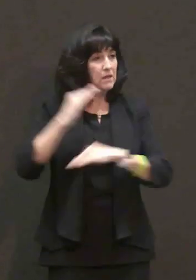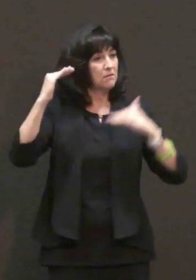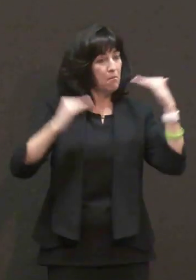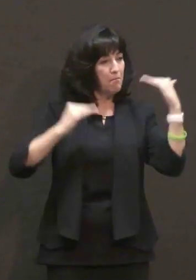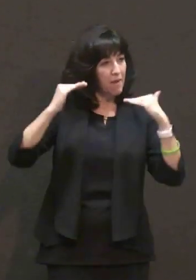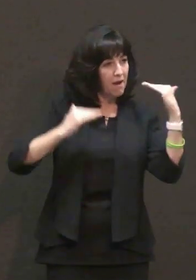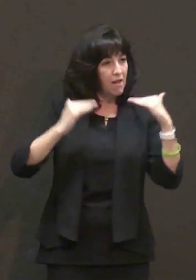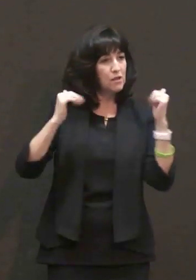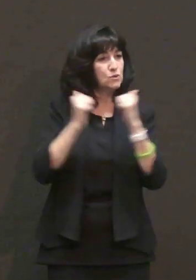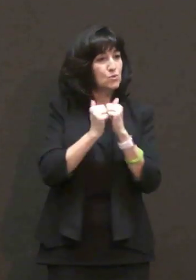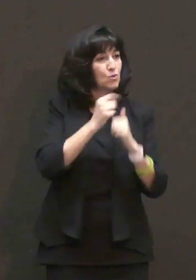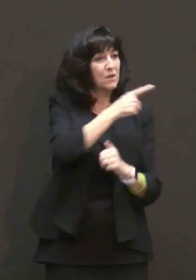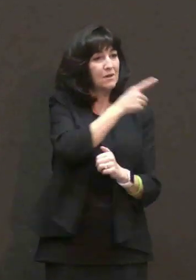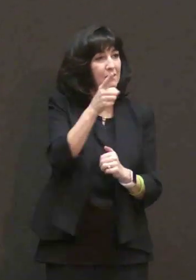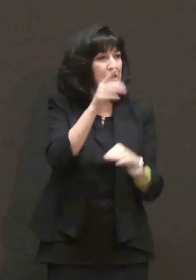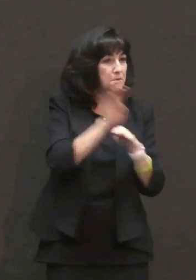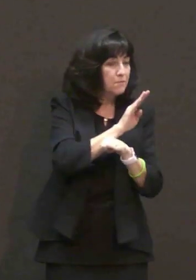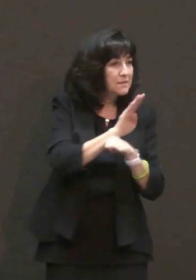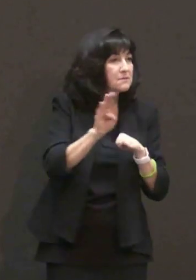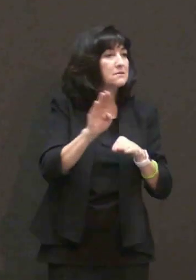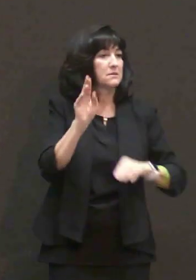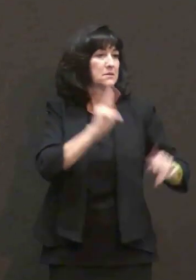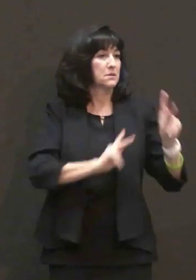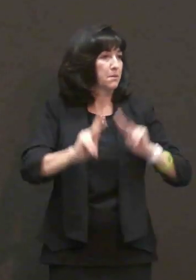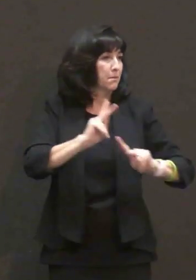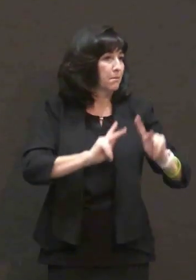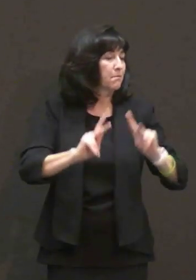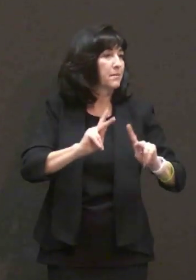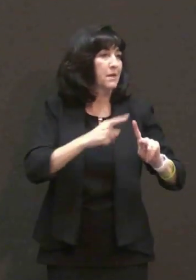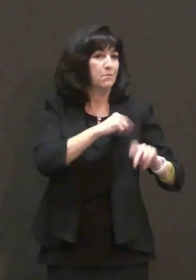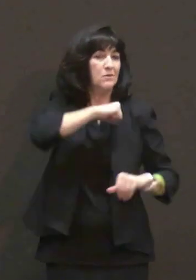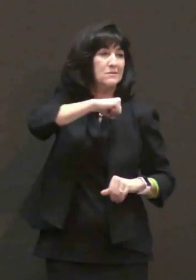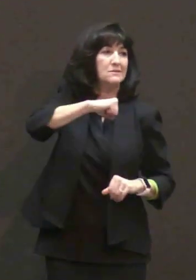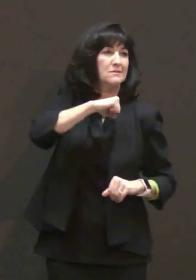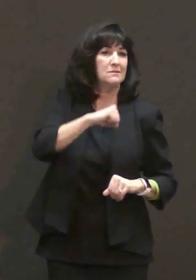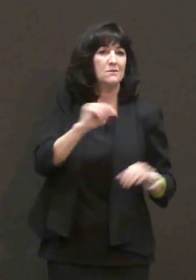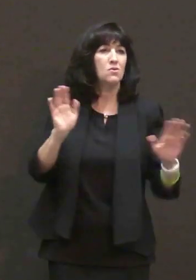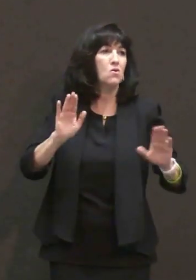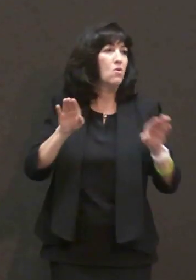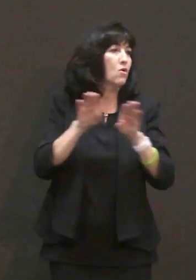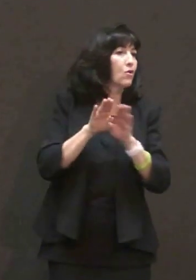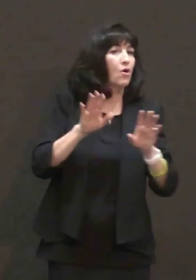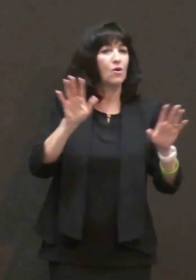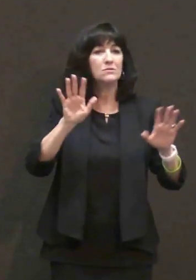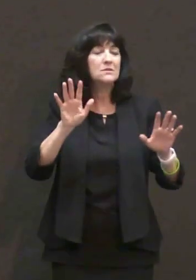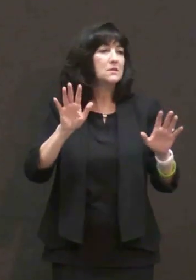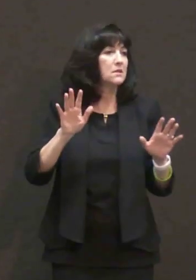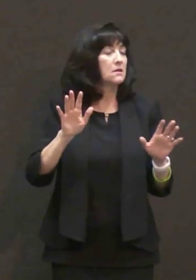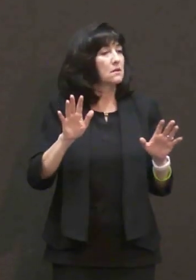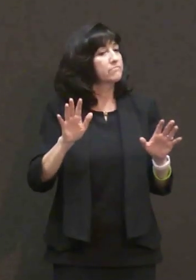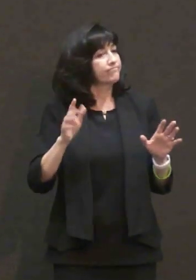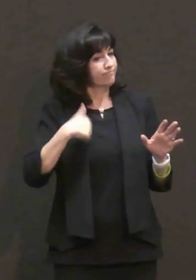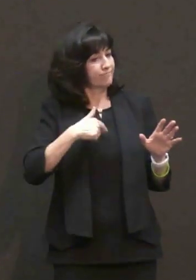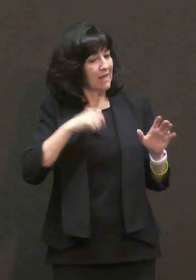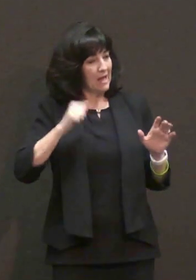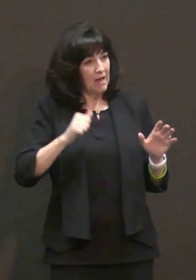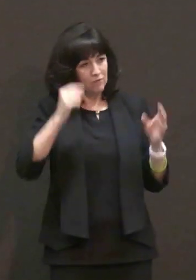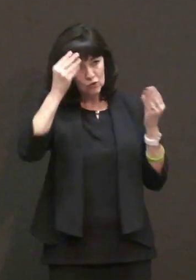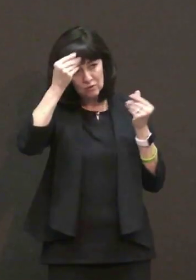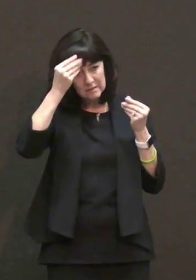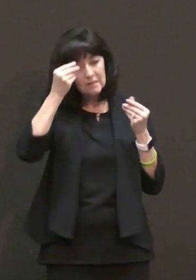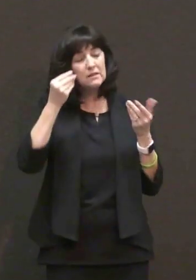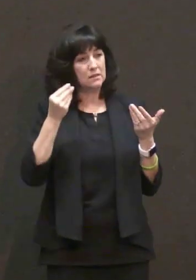of businesses and members of the public, and just figuring out when to make that call. And we did it based